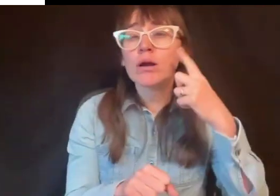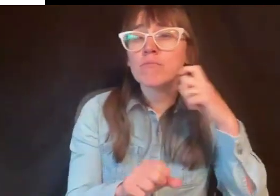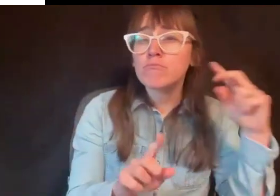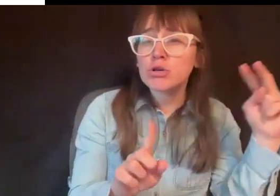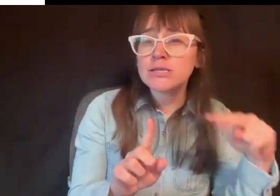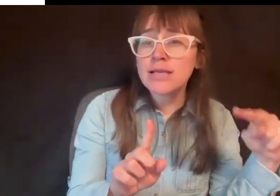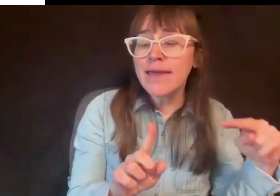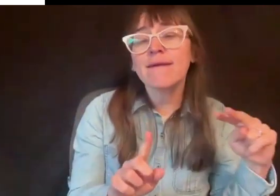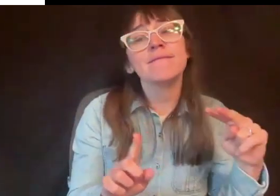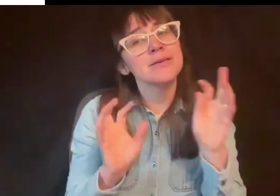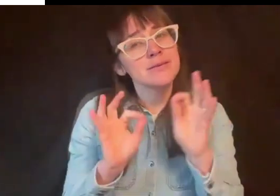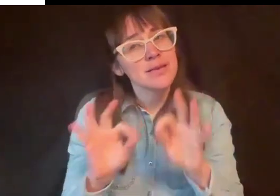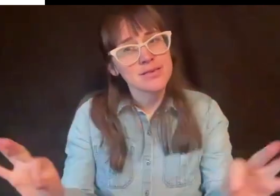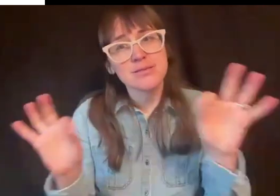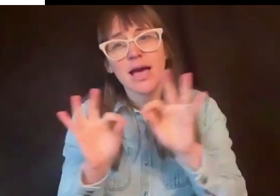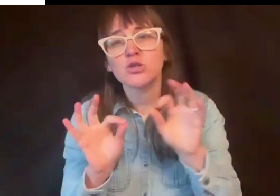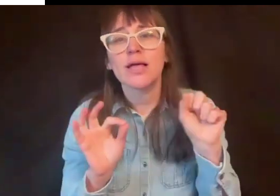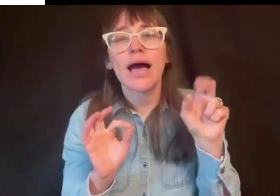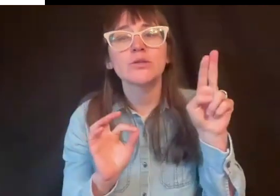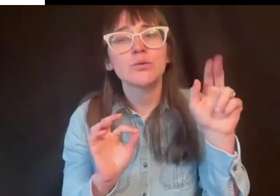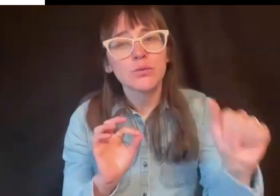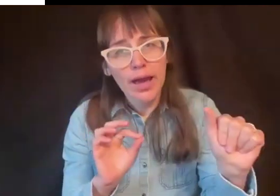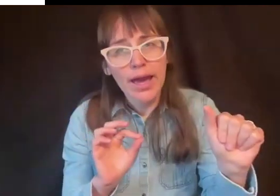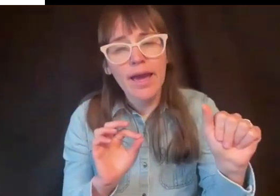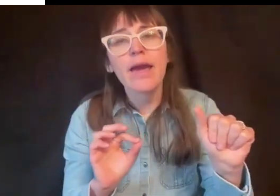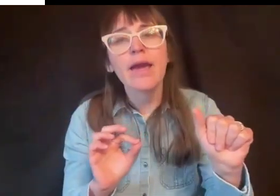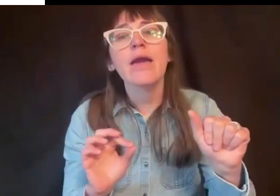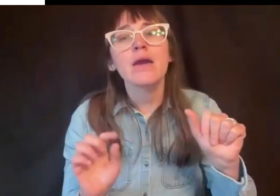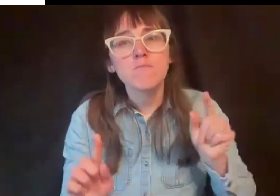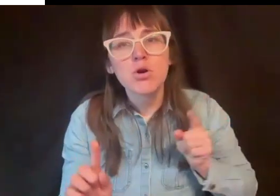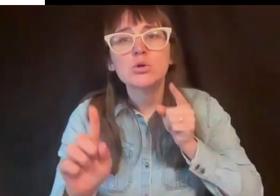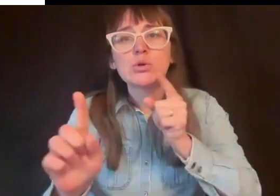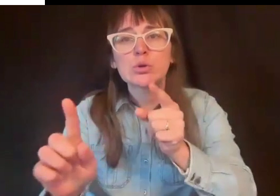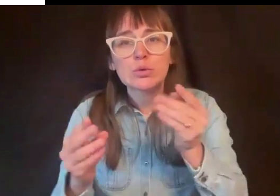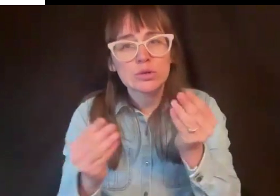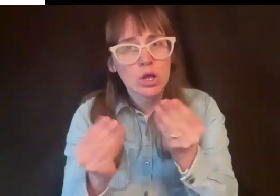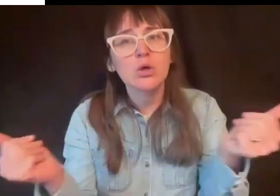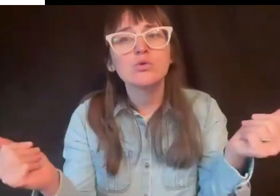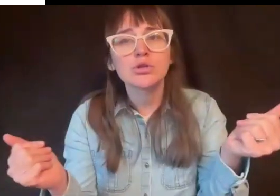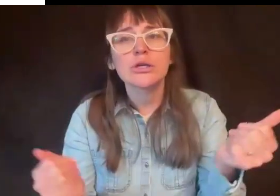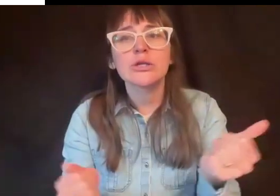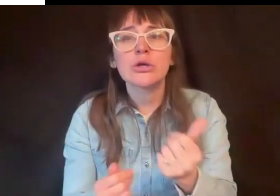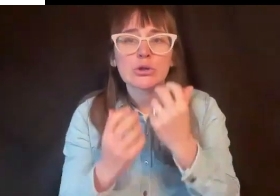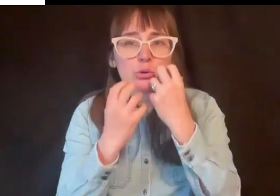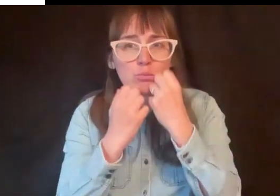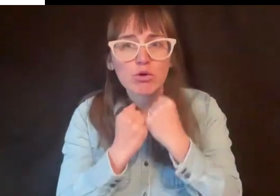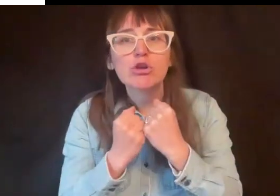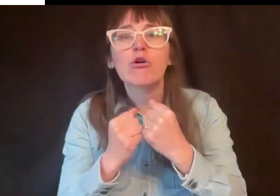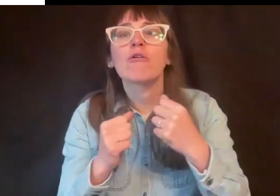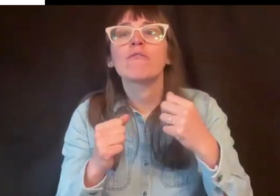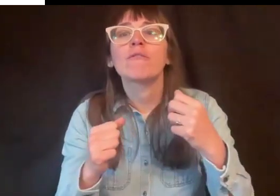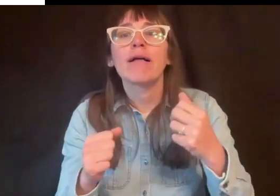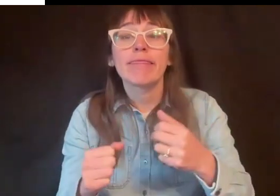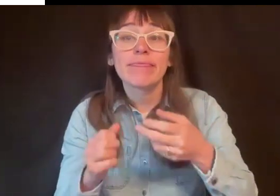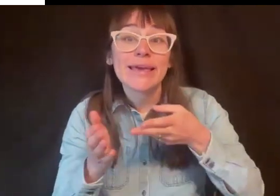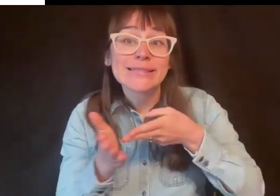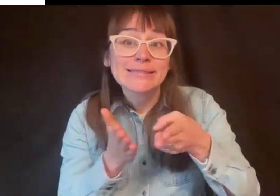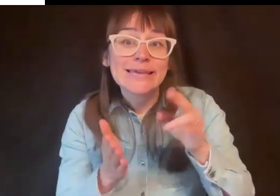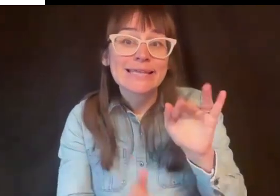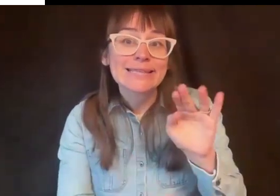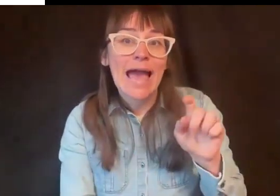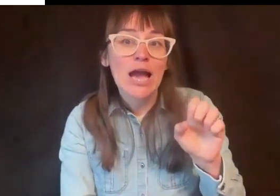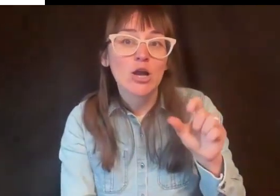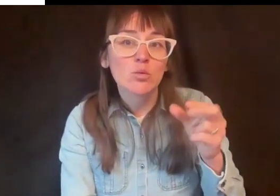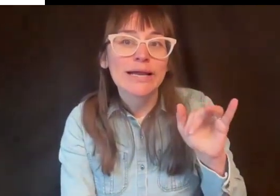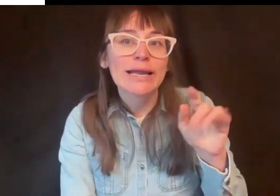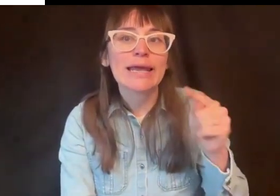is essential that the SUA pursue solutions that will preserve the integrity of the mission of the Act.